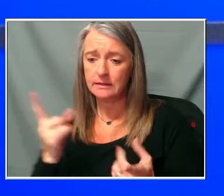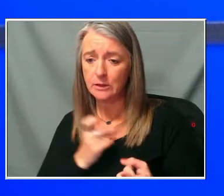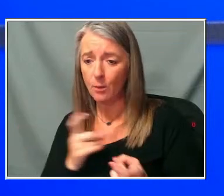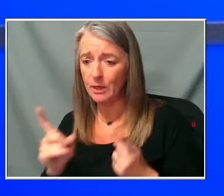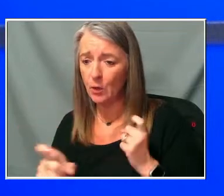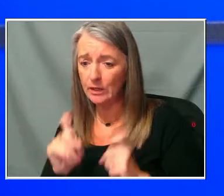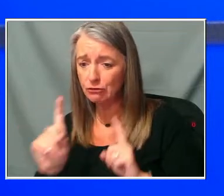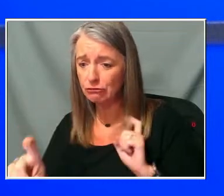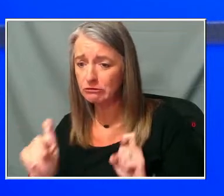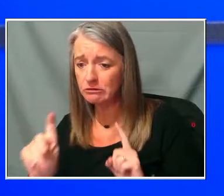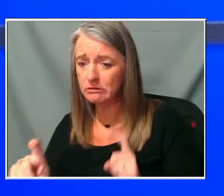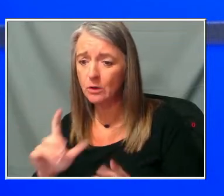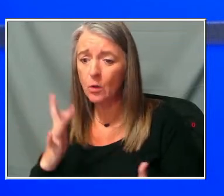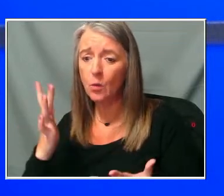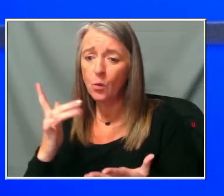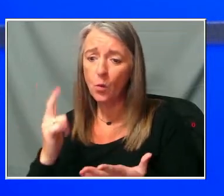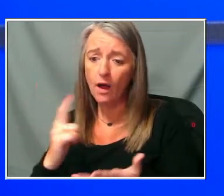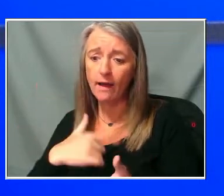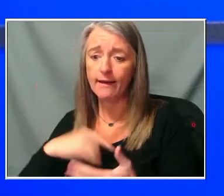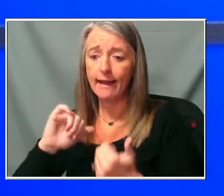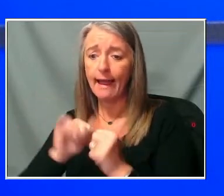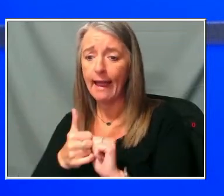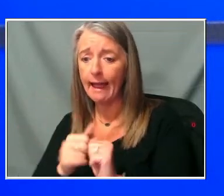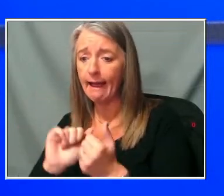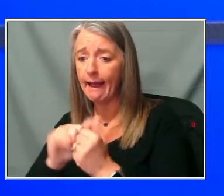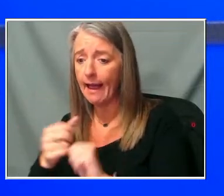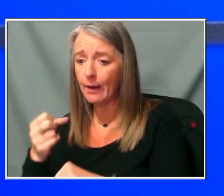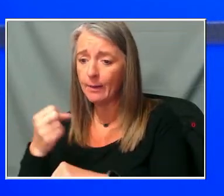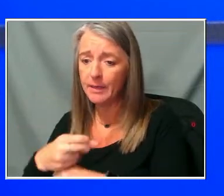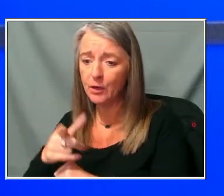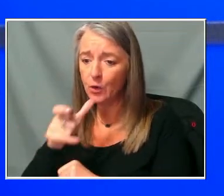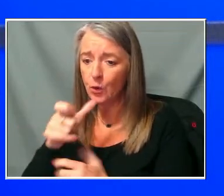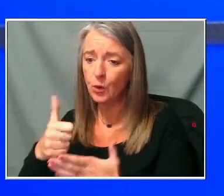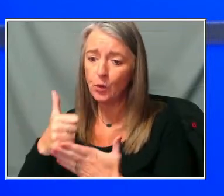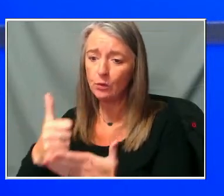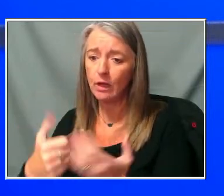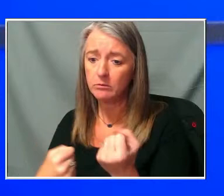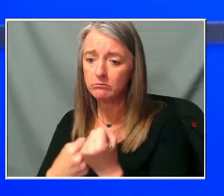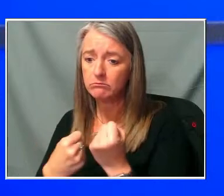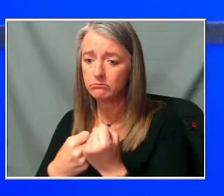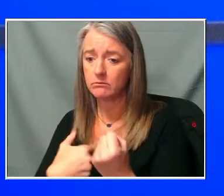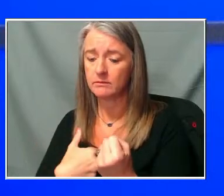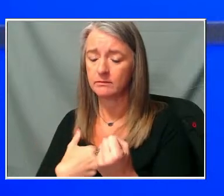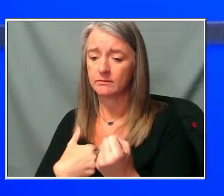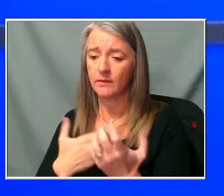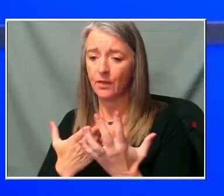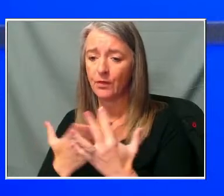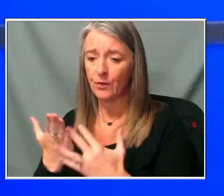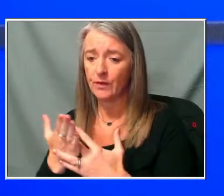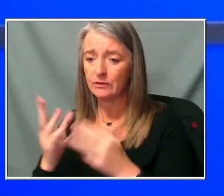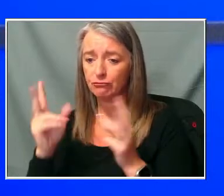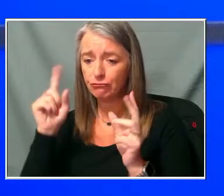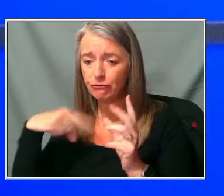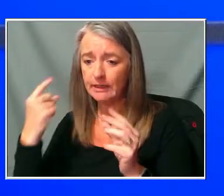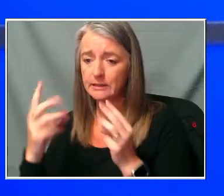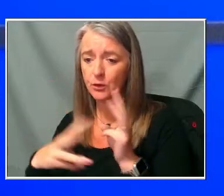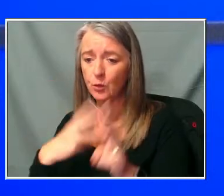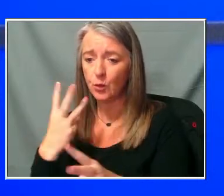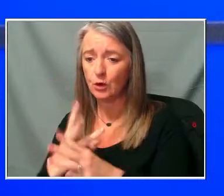how do I fight? How do I beat this? And who's going to be there to help me navigate this crazy world of research